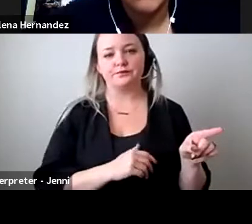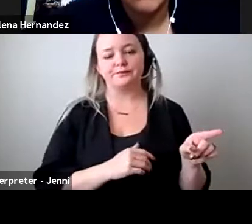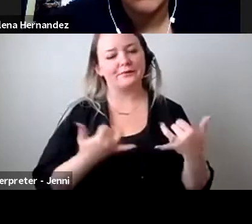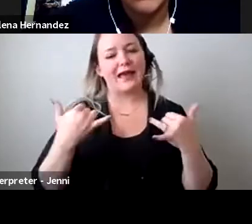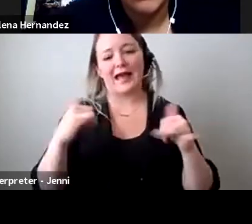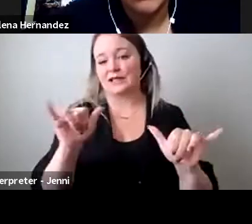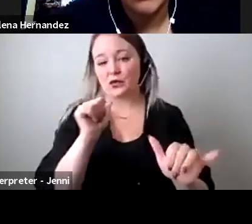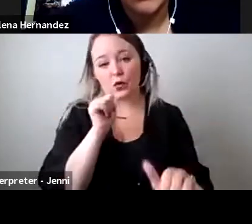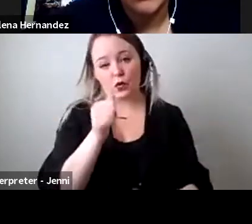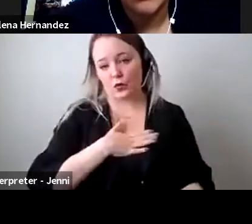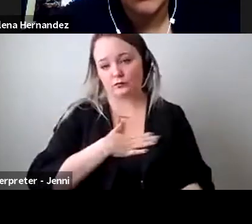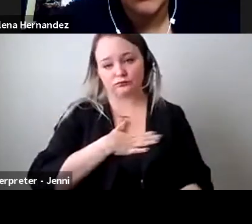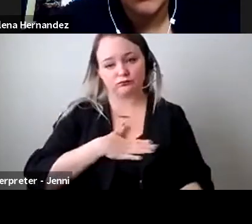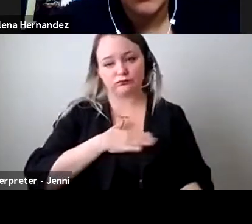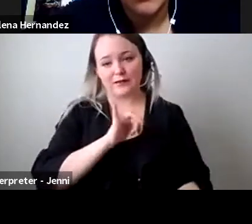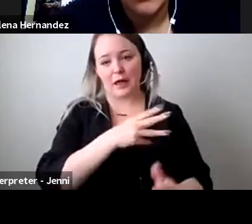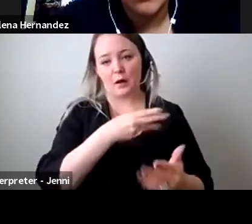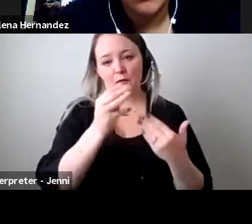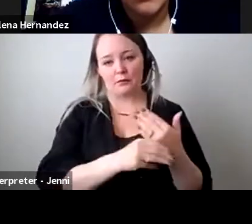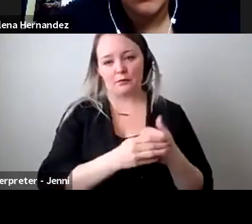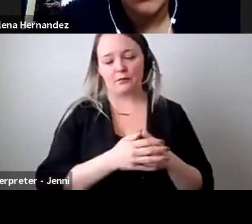don't.